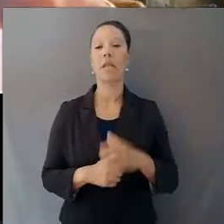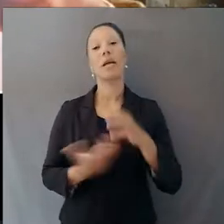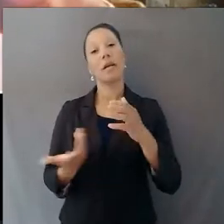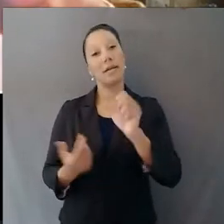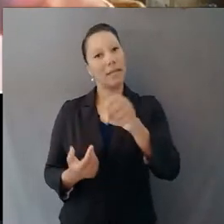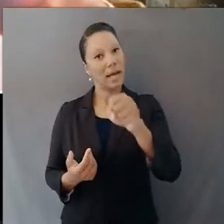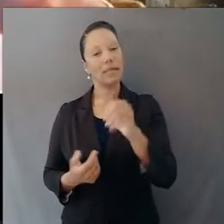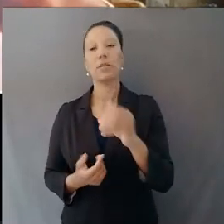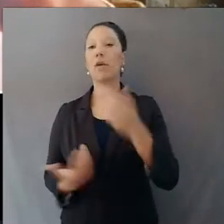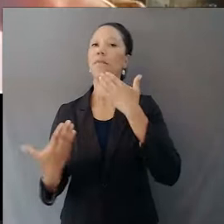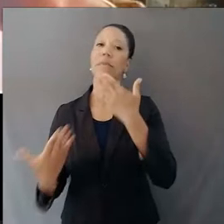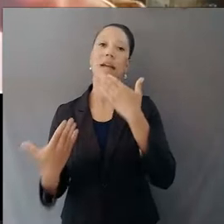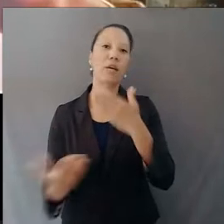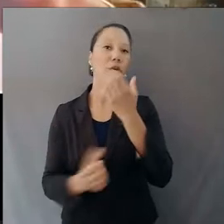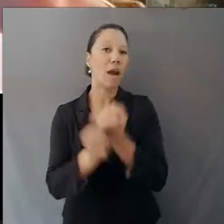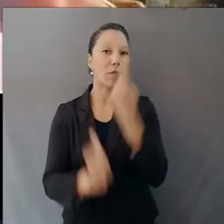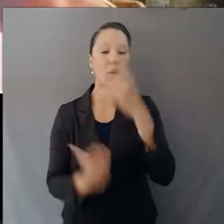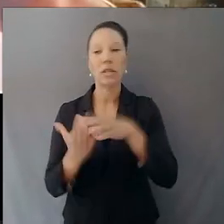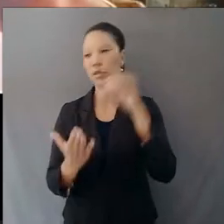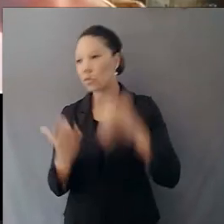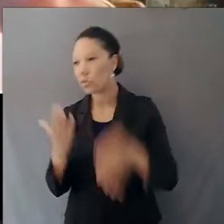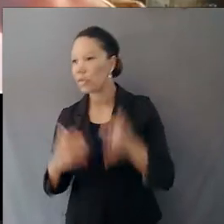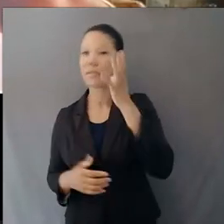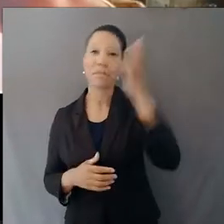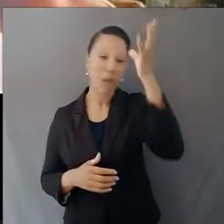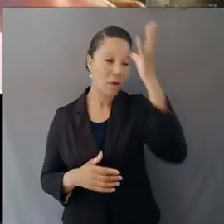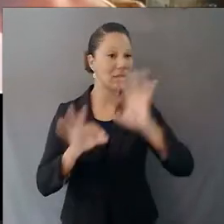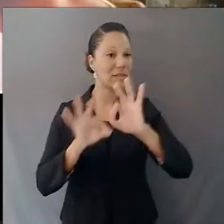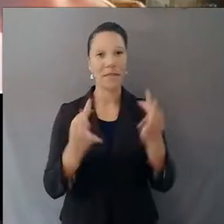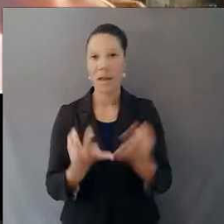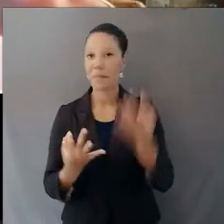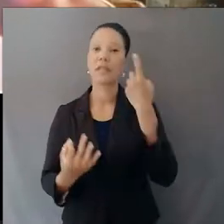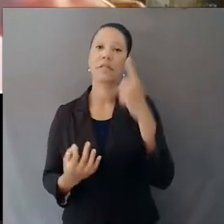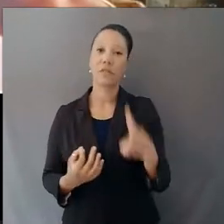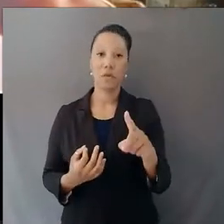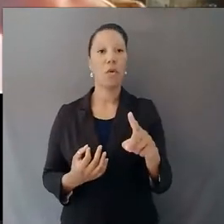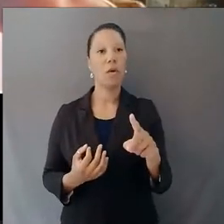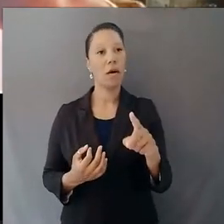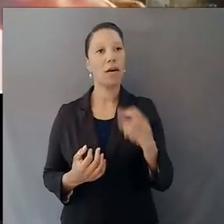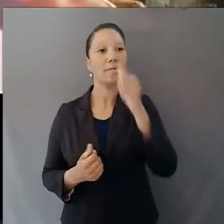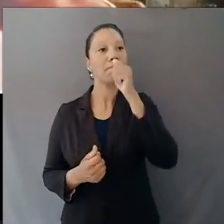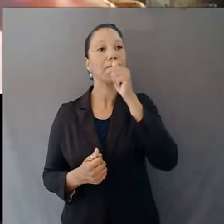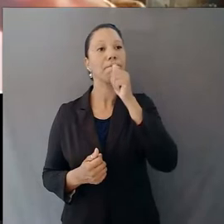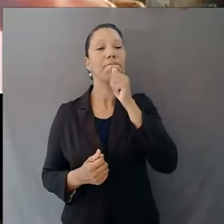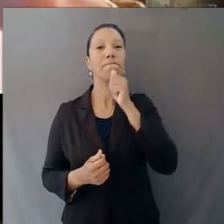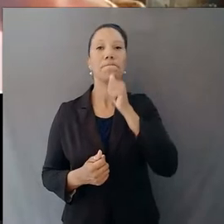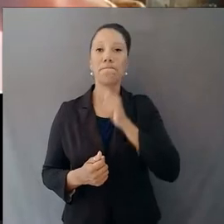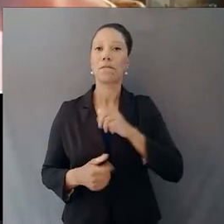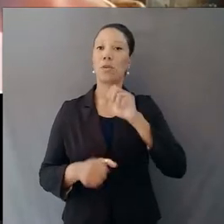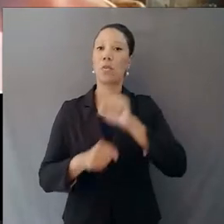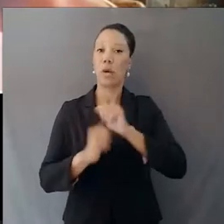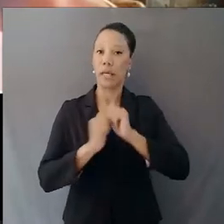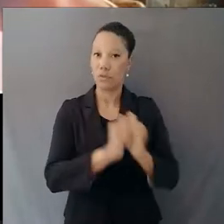want to thank everyone, all of the students and parents and families for remaining steadfast, patient,